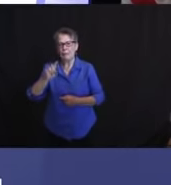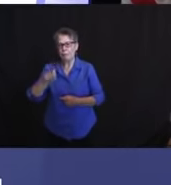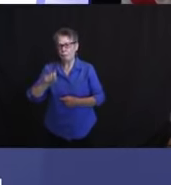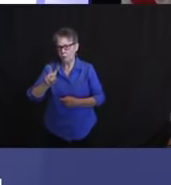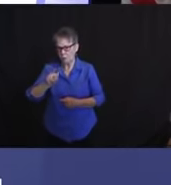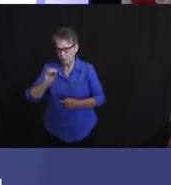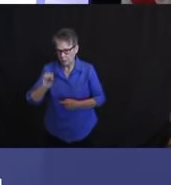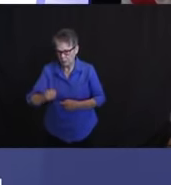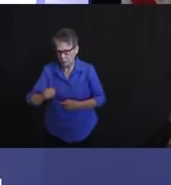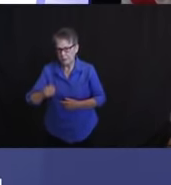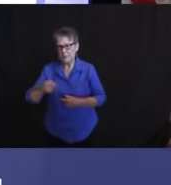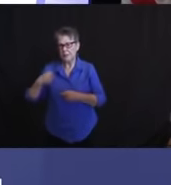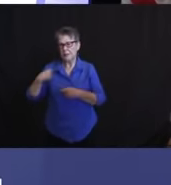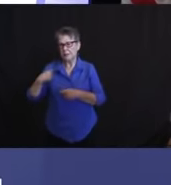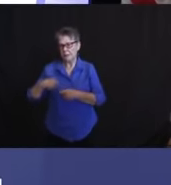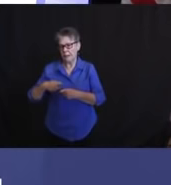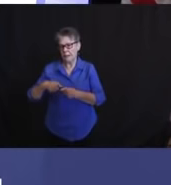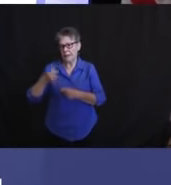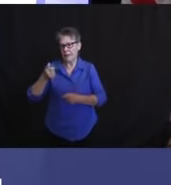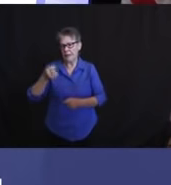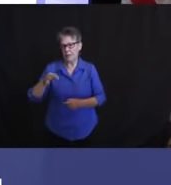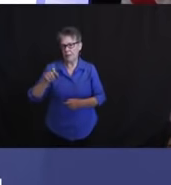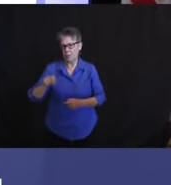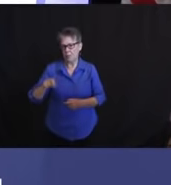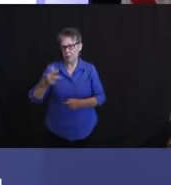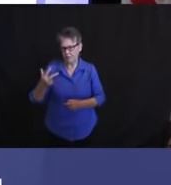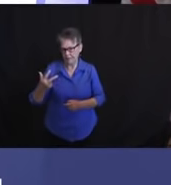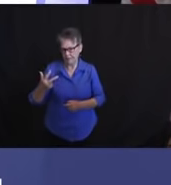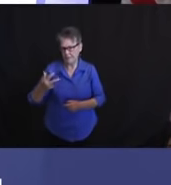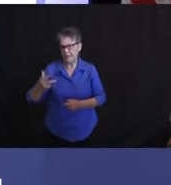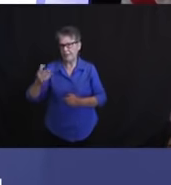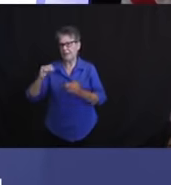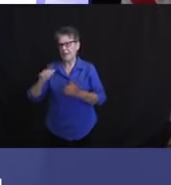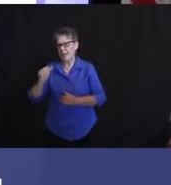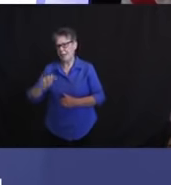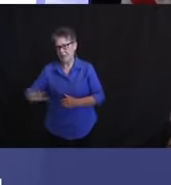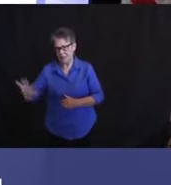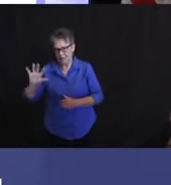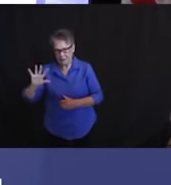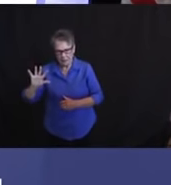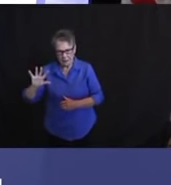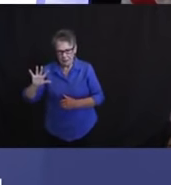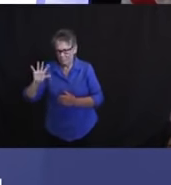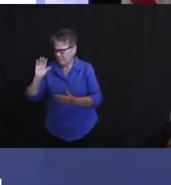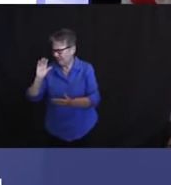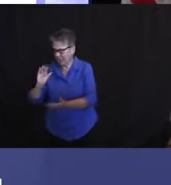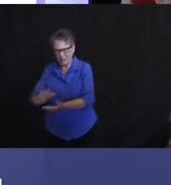5.6, other 1.8. The numbers in our veterans' homes